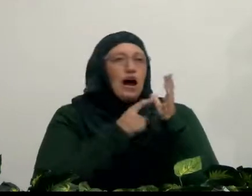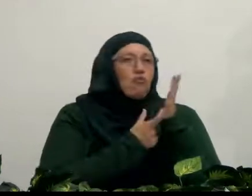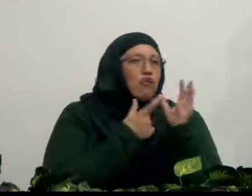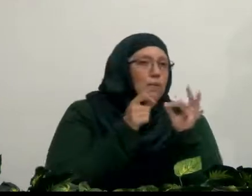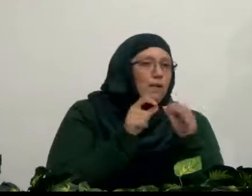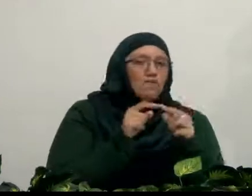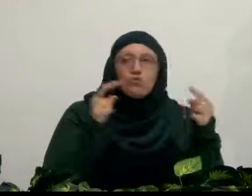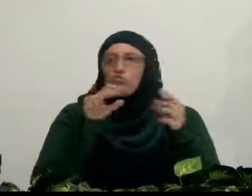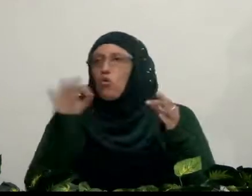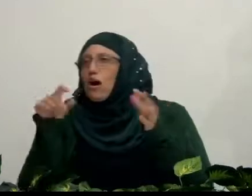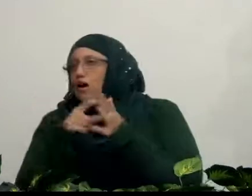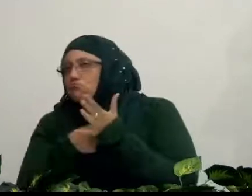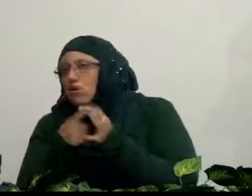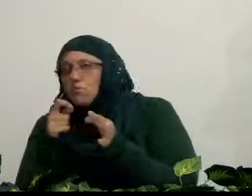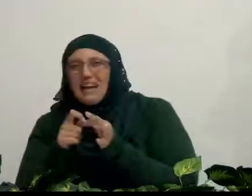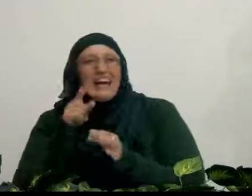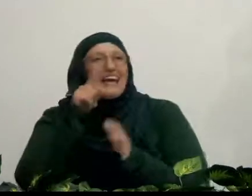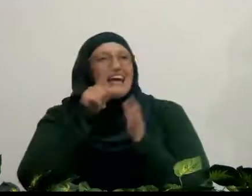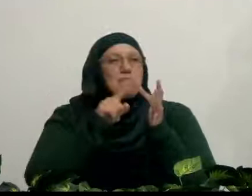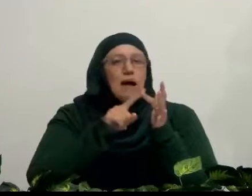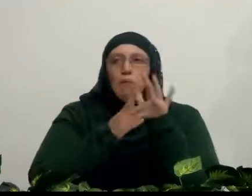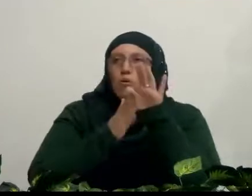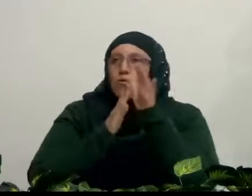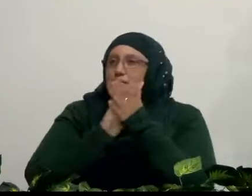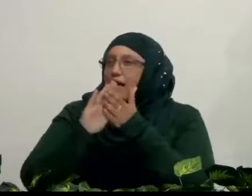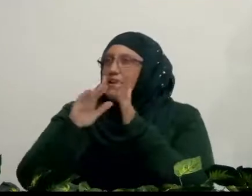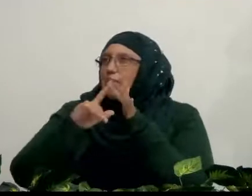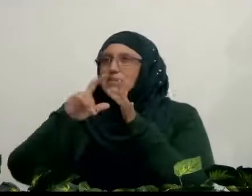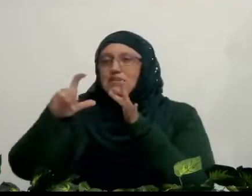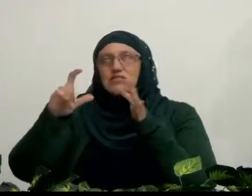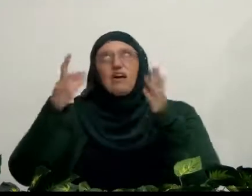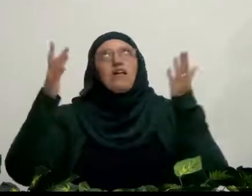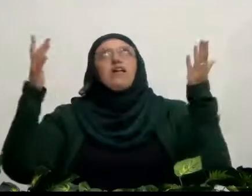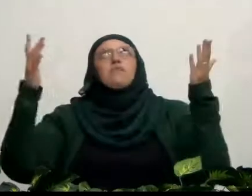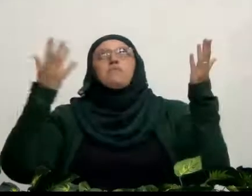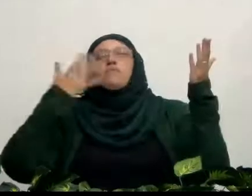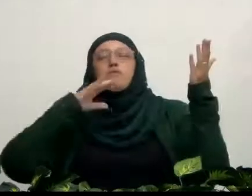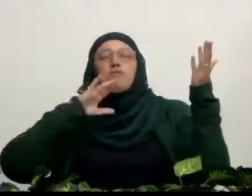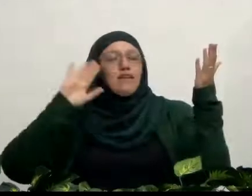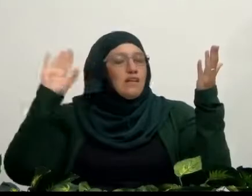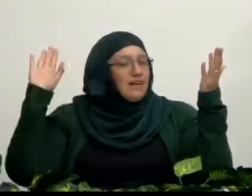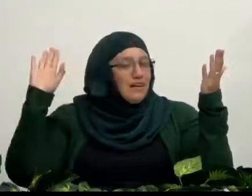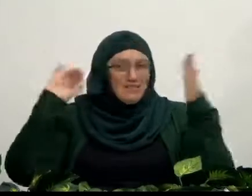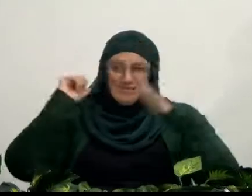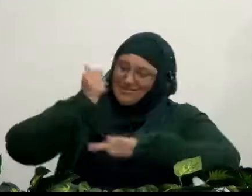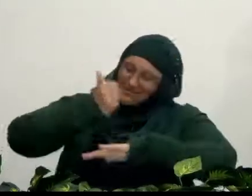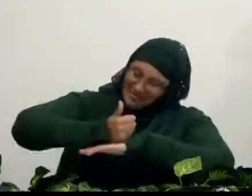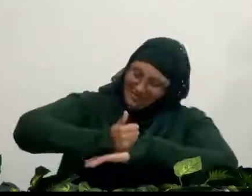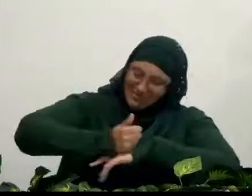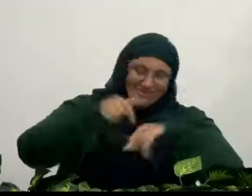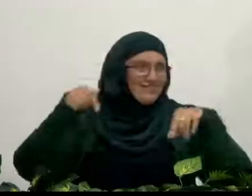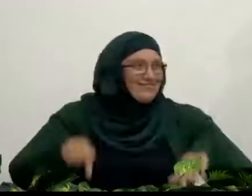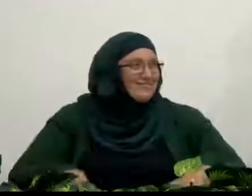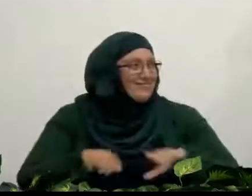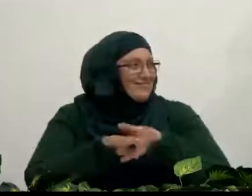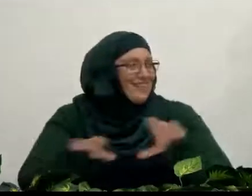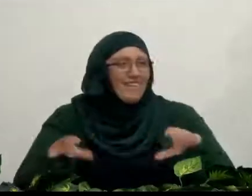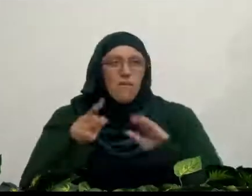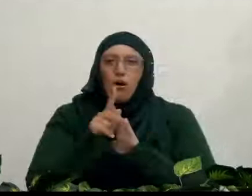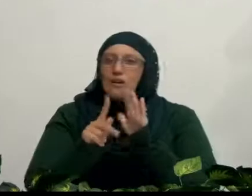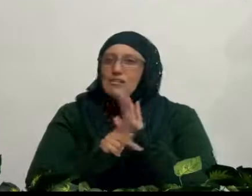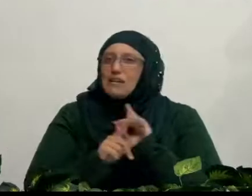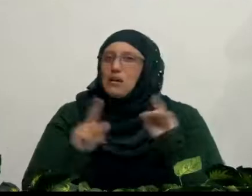Imam Hussein Islamic Center, by the grace of God, from day one that was established, was meant and had this policy of